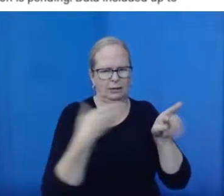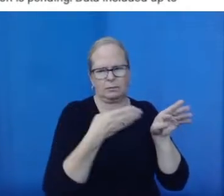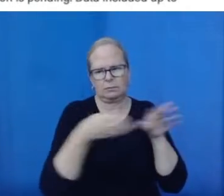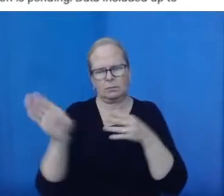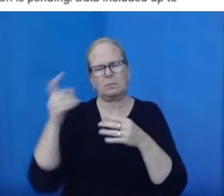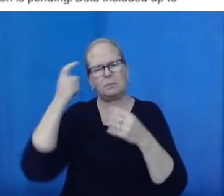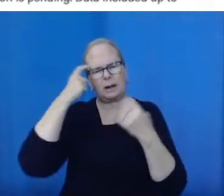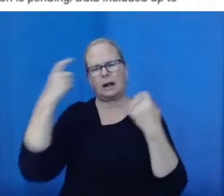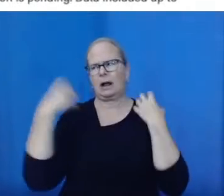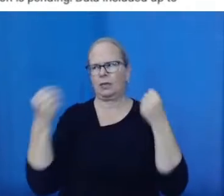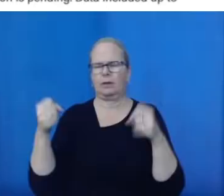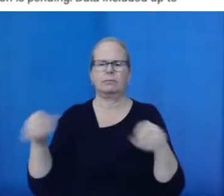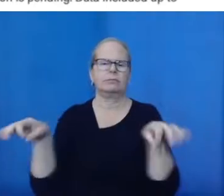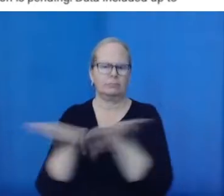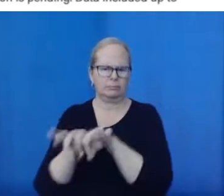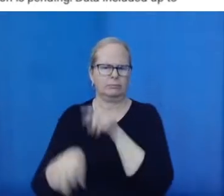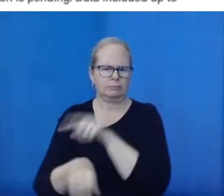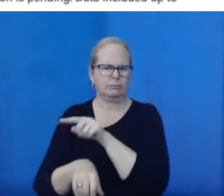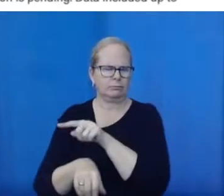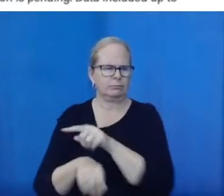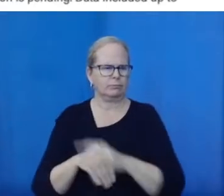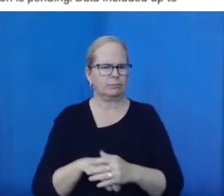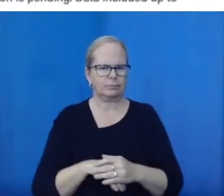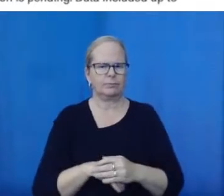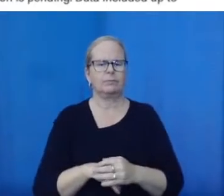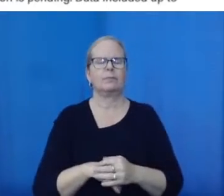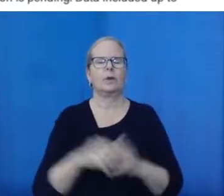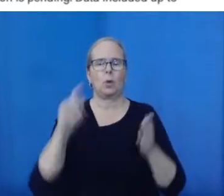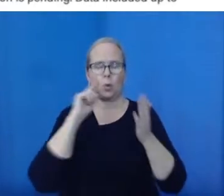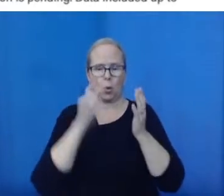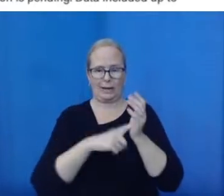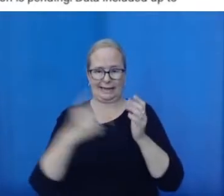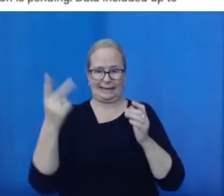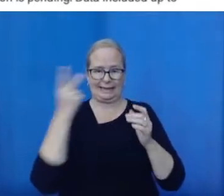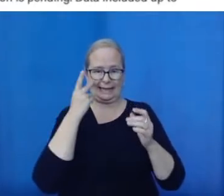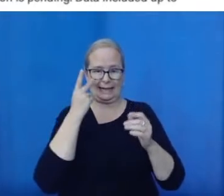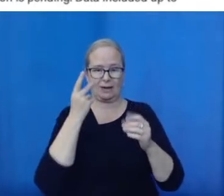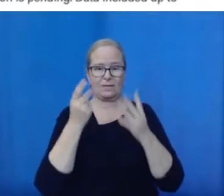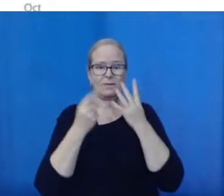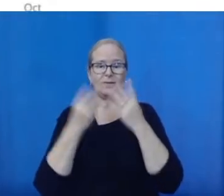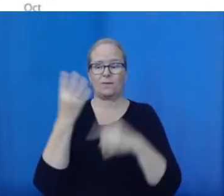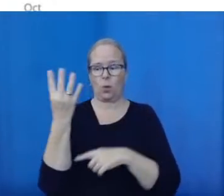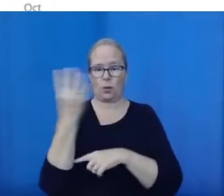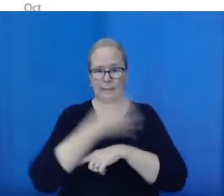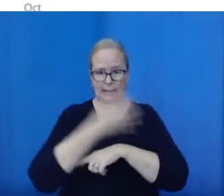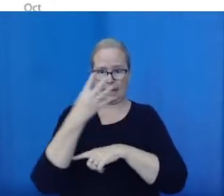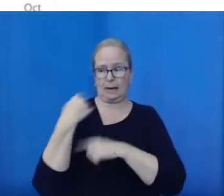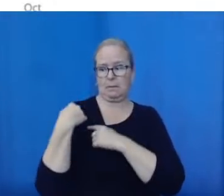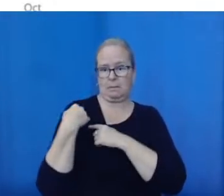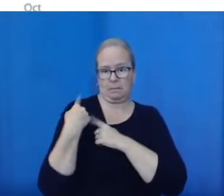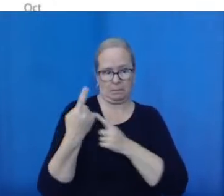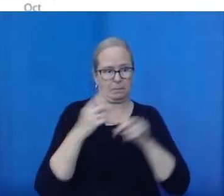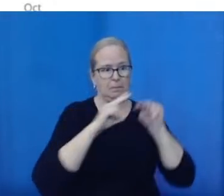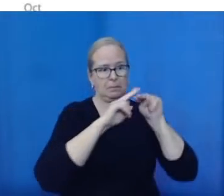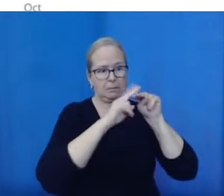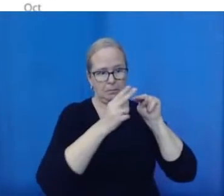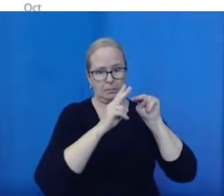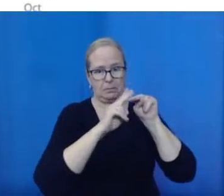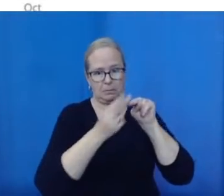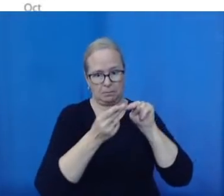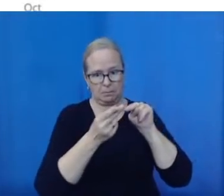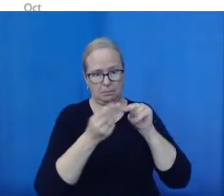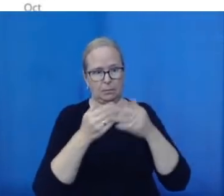down as far as cases per day. All 4 days we have drops. And next slide, please. And this is probably best represented in the